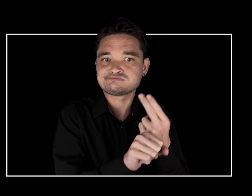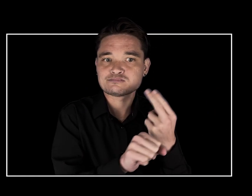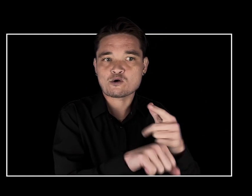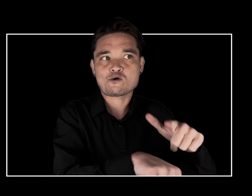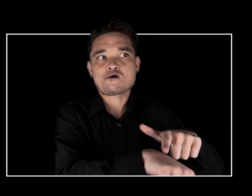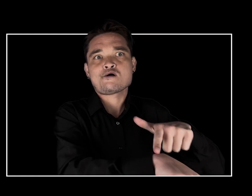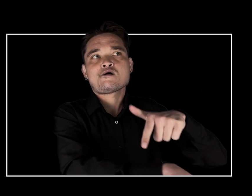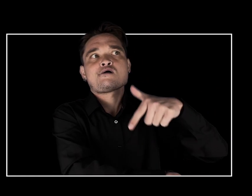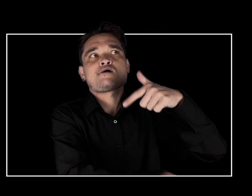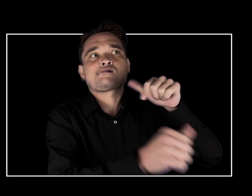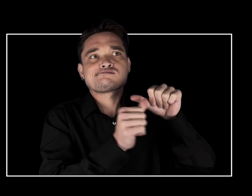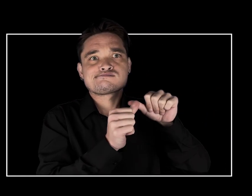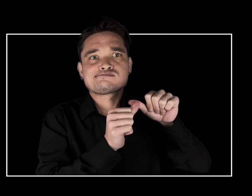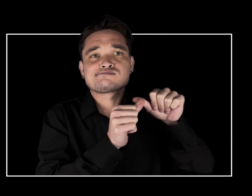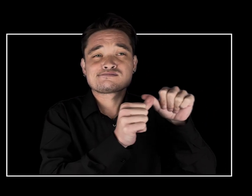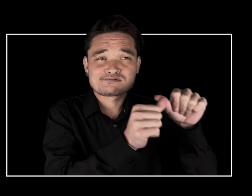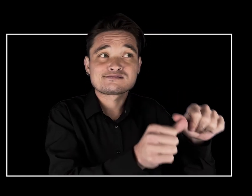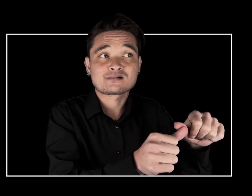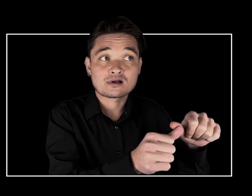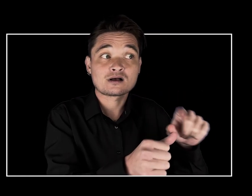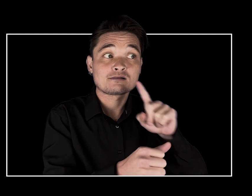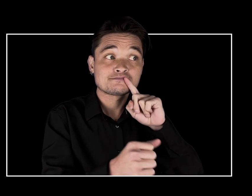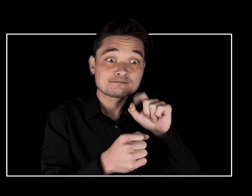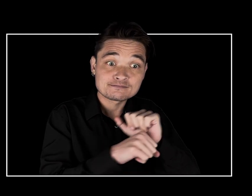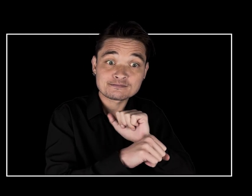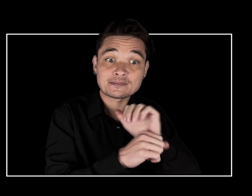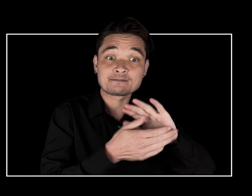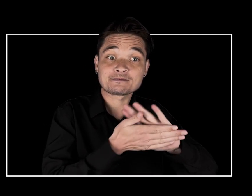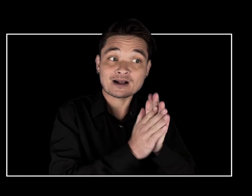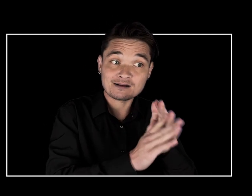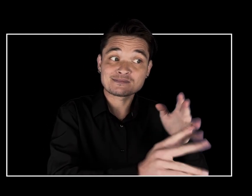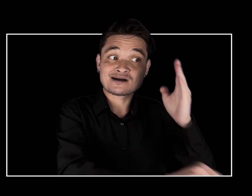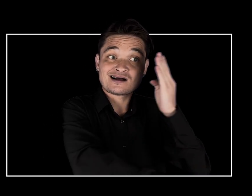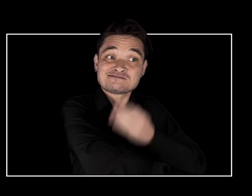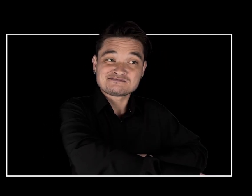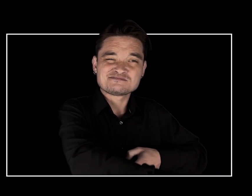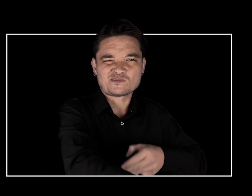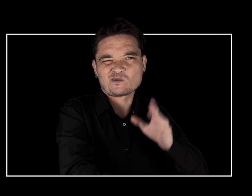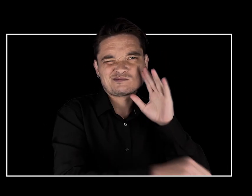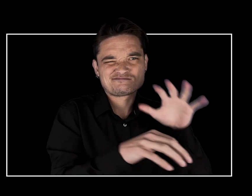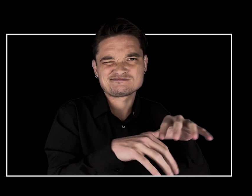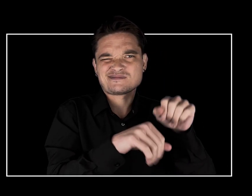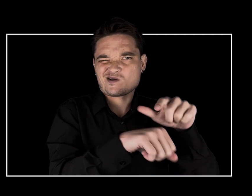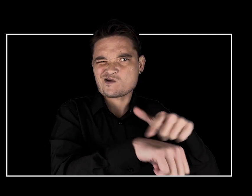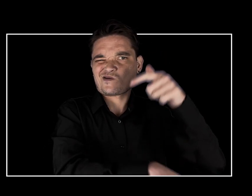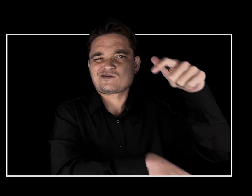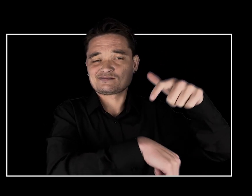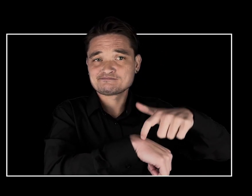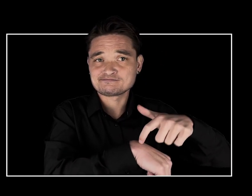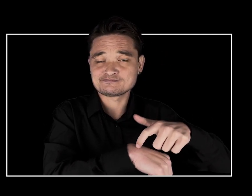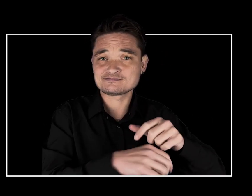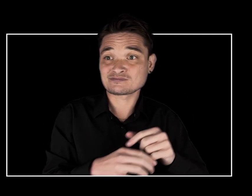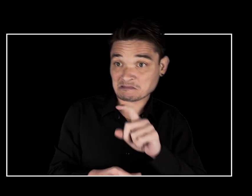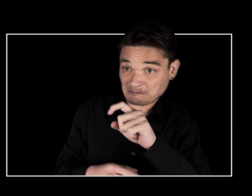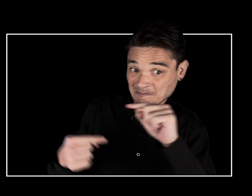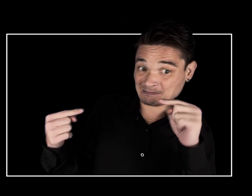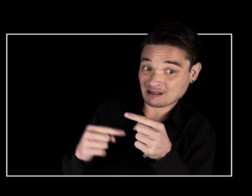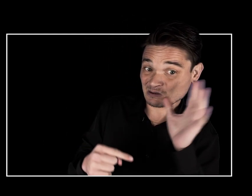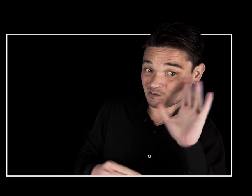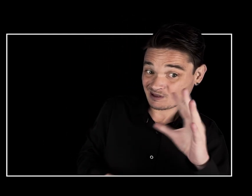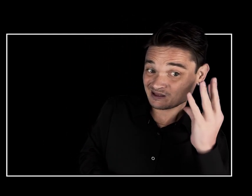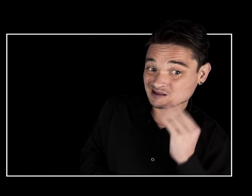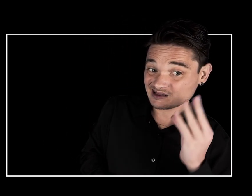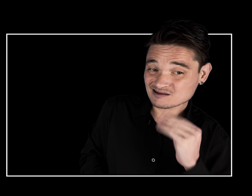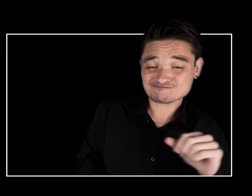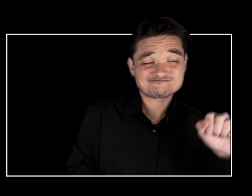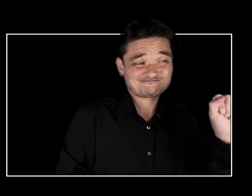a limb is damaged. Is pain expected? Yes. Bleeding control is painful unless the